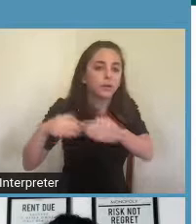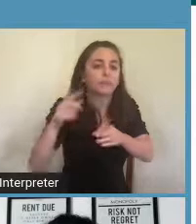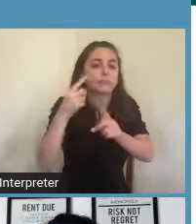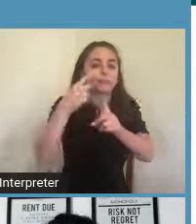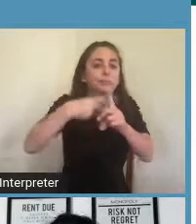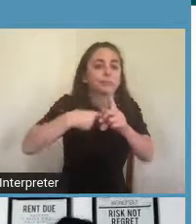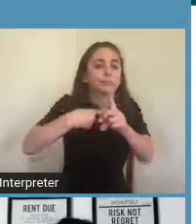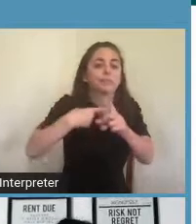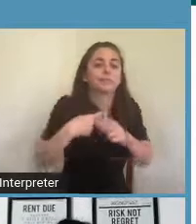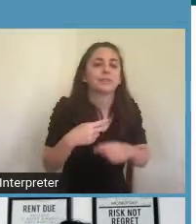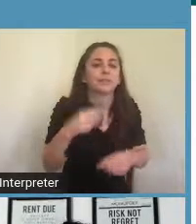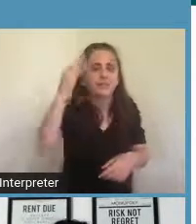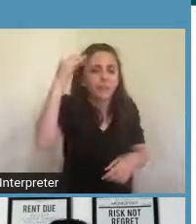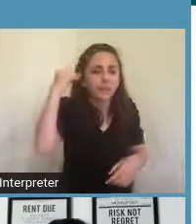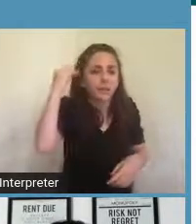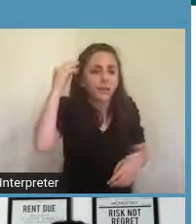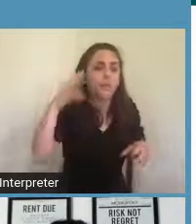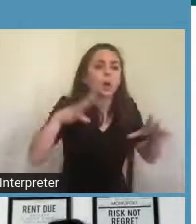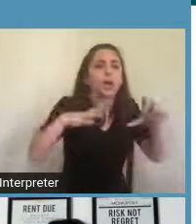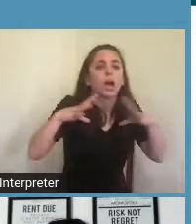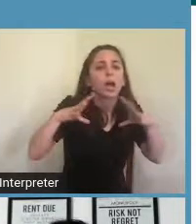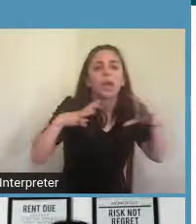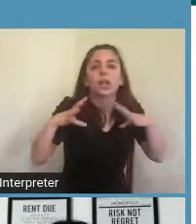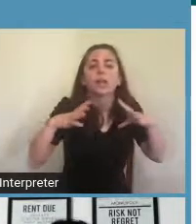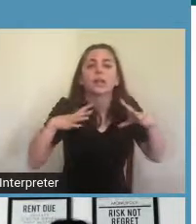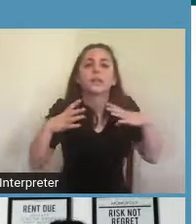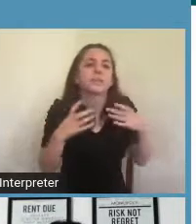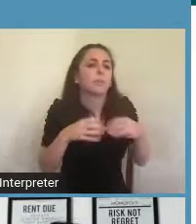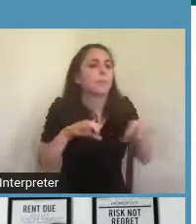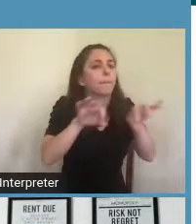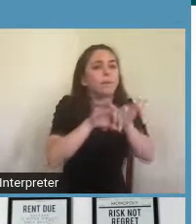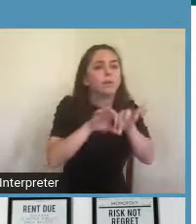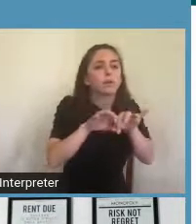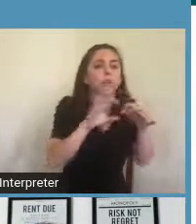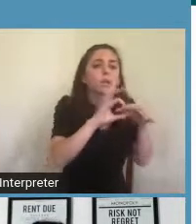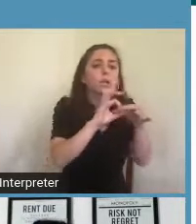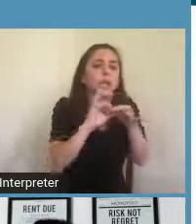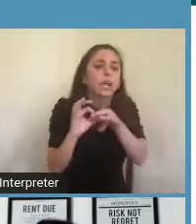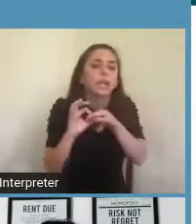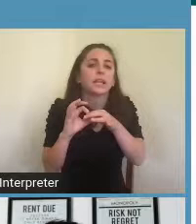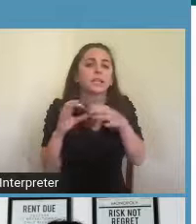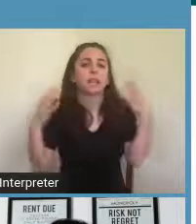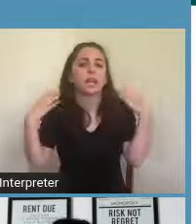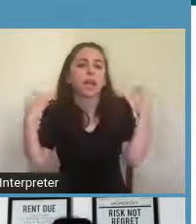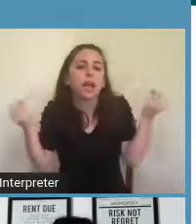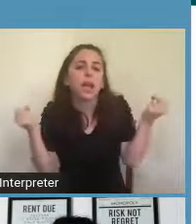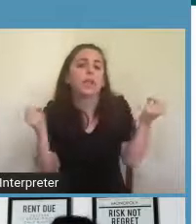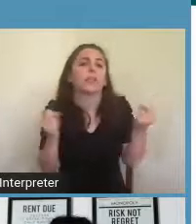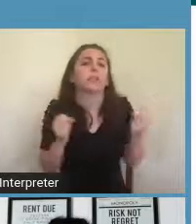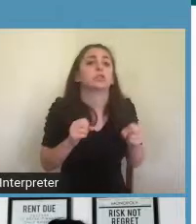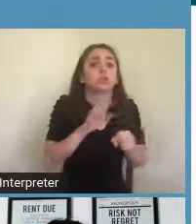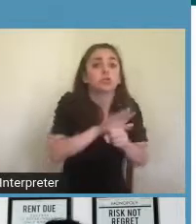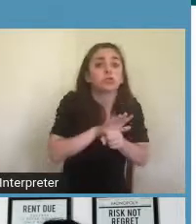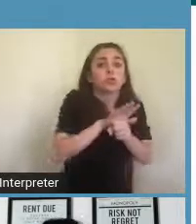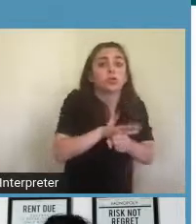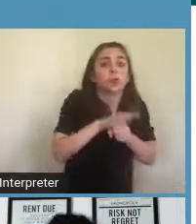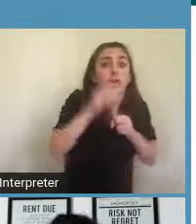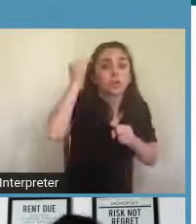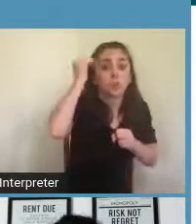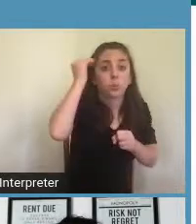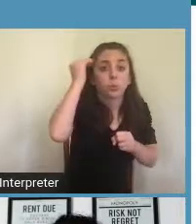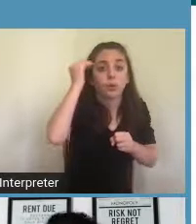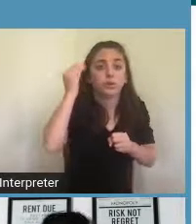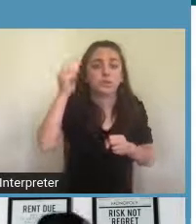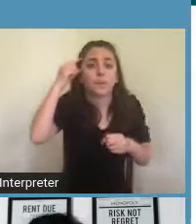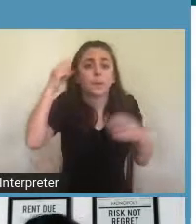of the key holidays that are just relevant to health and wellness. So Stress Awareness Month, Breast Cancer Awareness, Mental Illness Week,